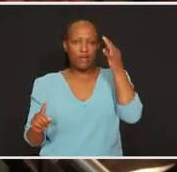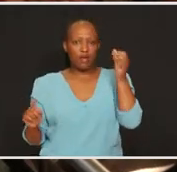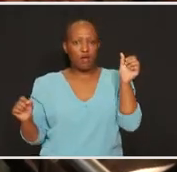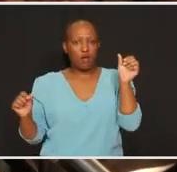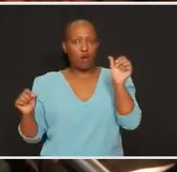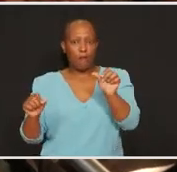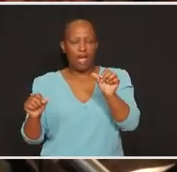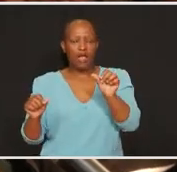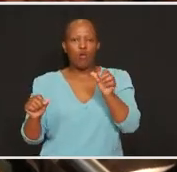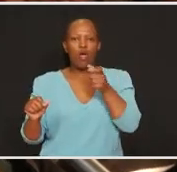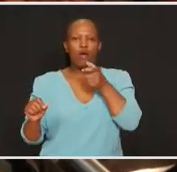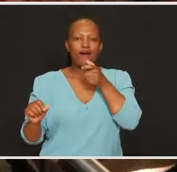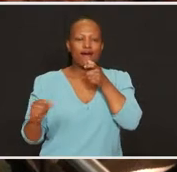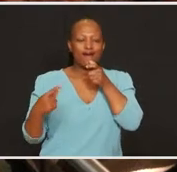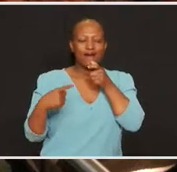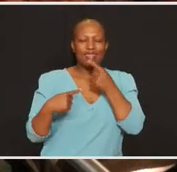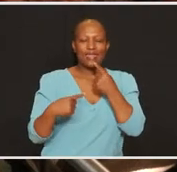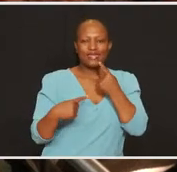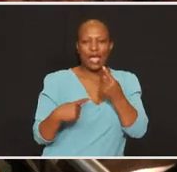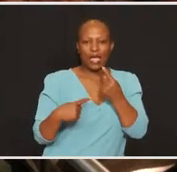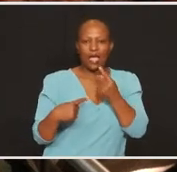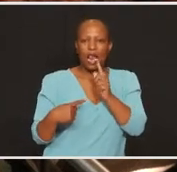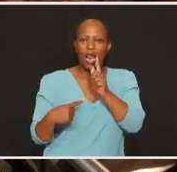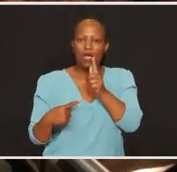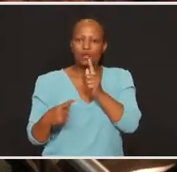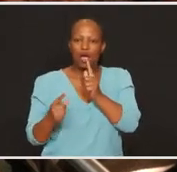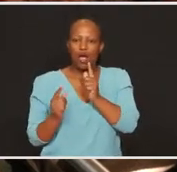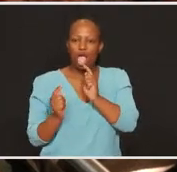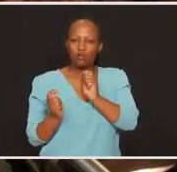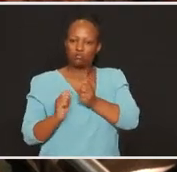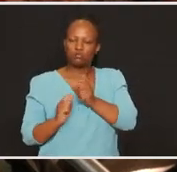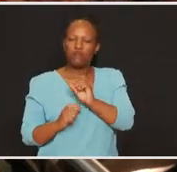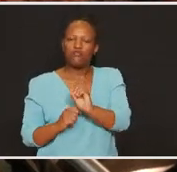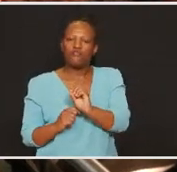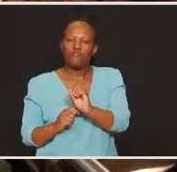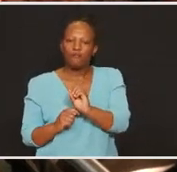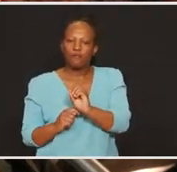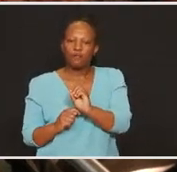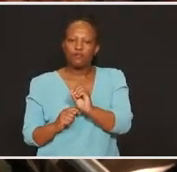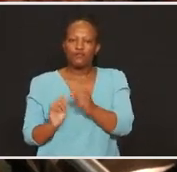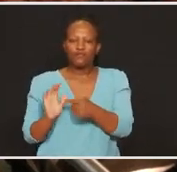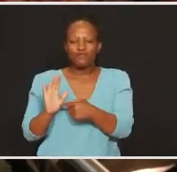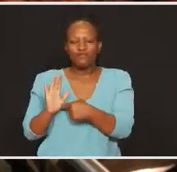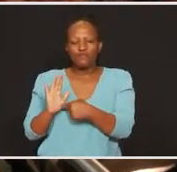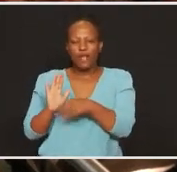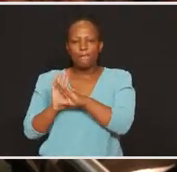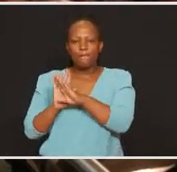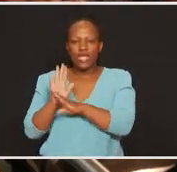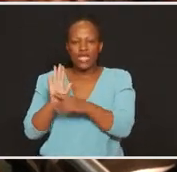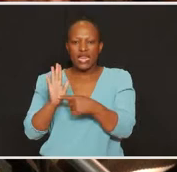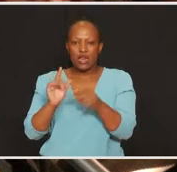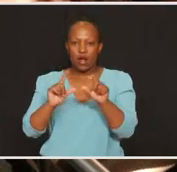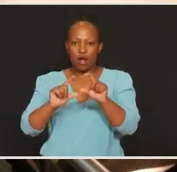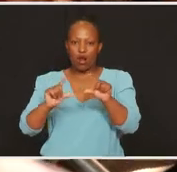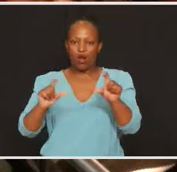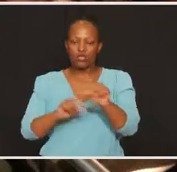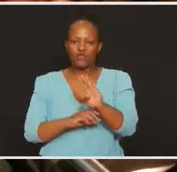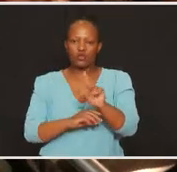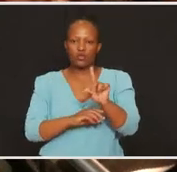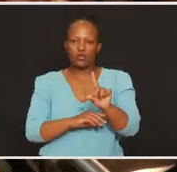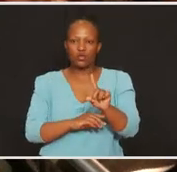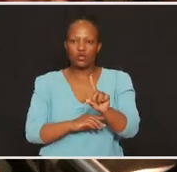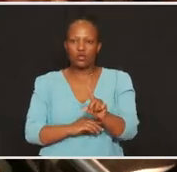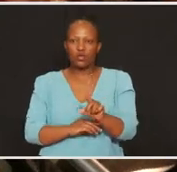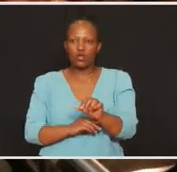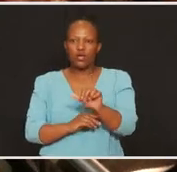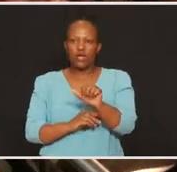of the time we therefore reject the Bell available and in particular close 41 icdp rejects